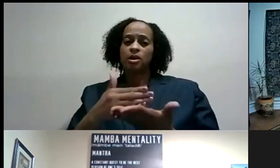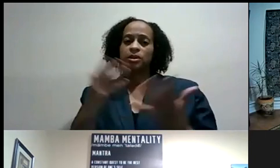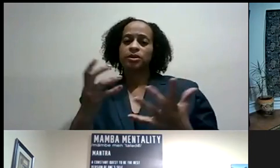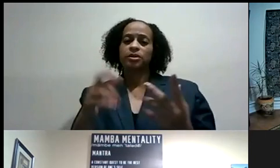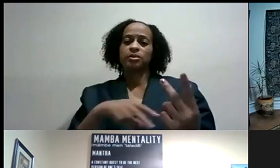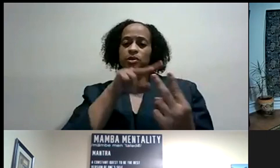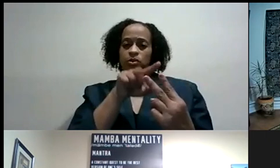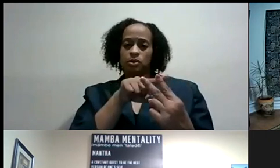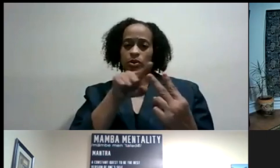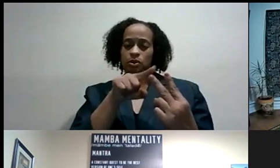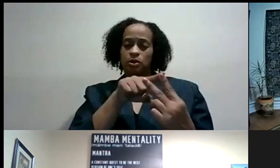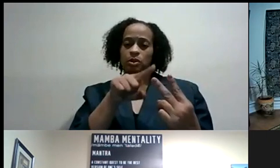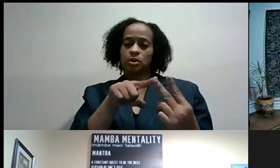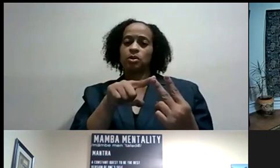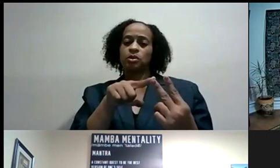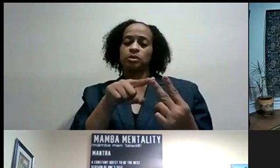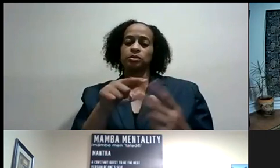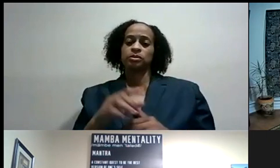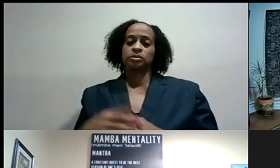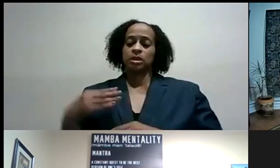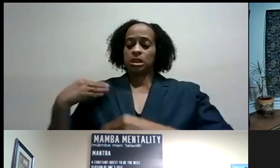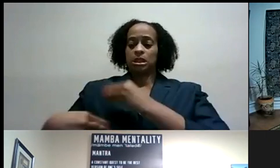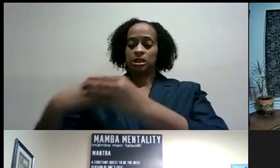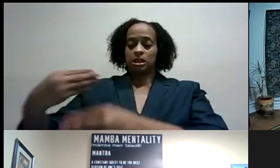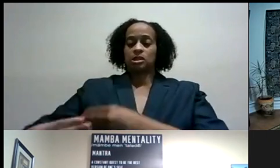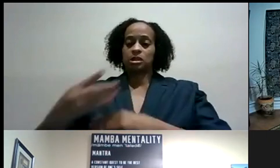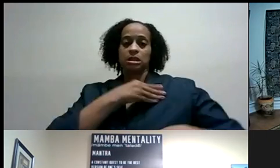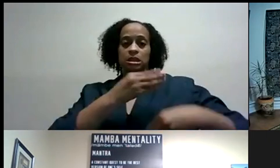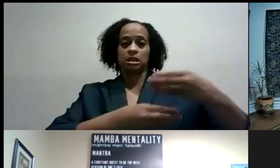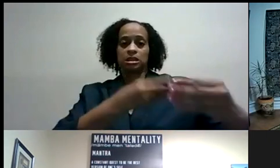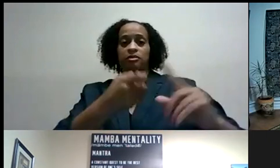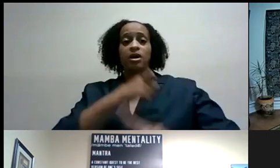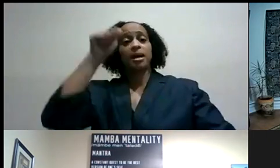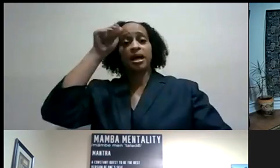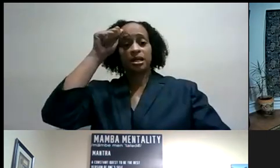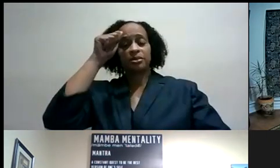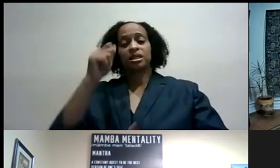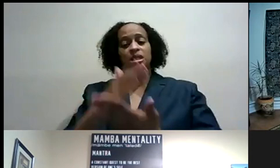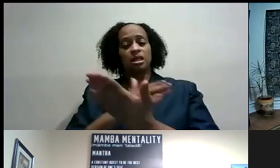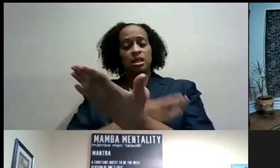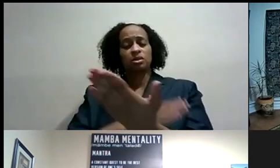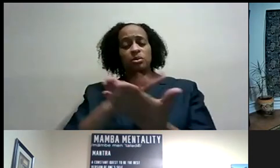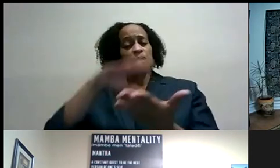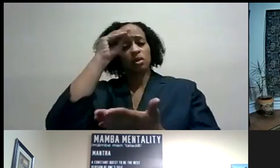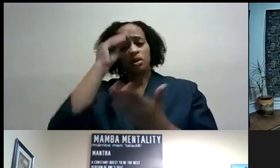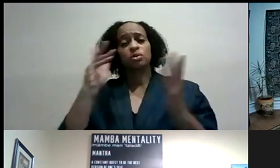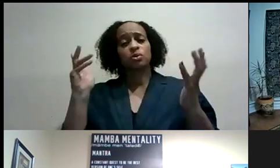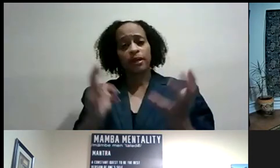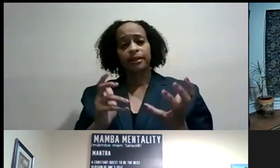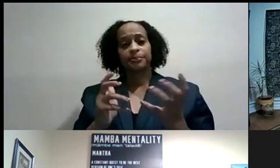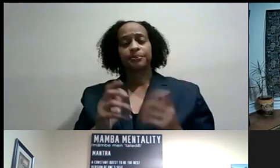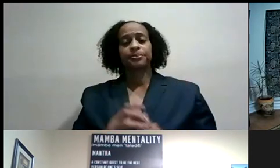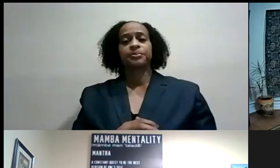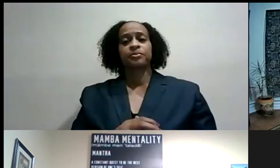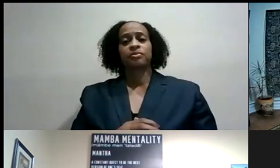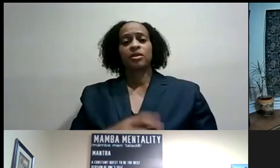two lineages from Adam. And the lesson we can learn from that is that that